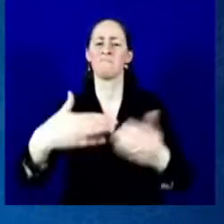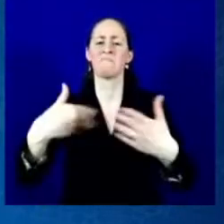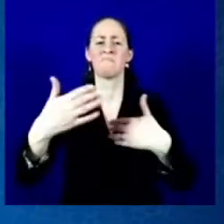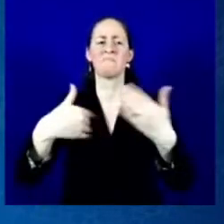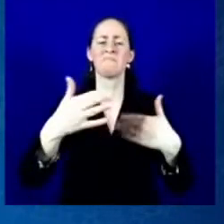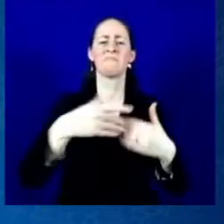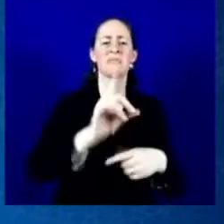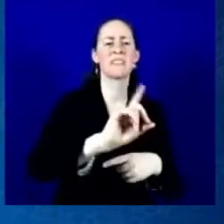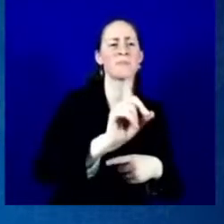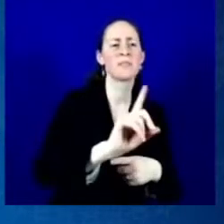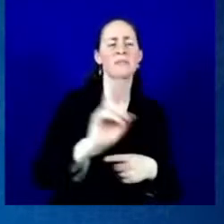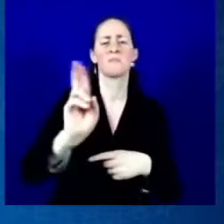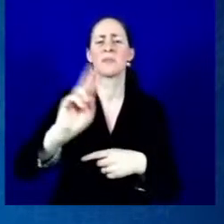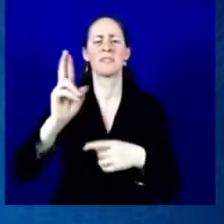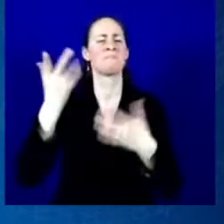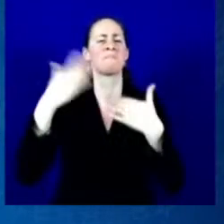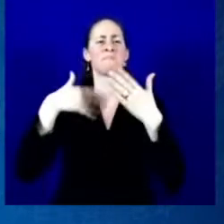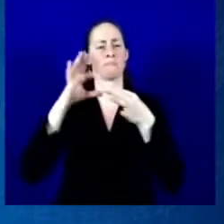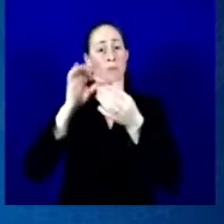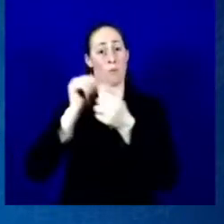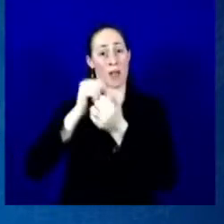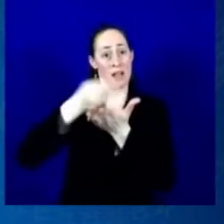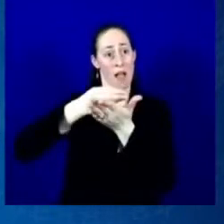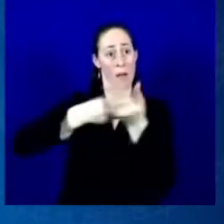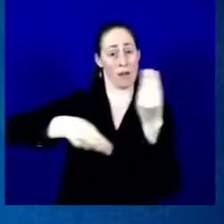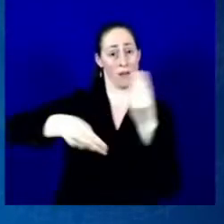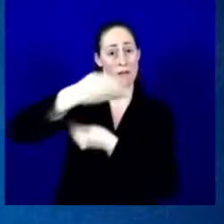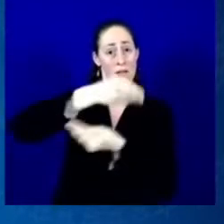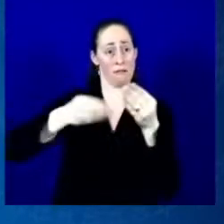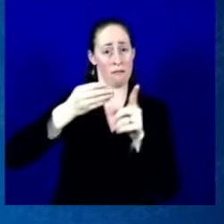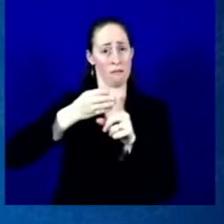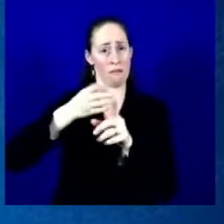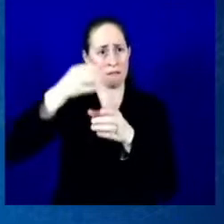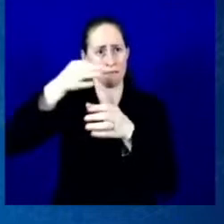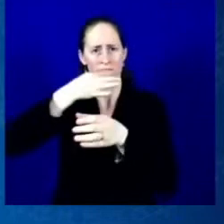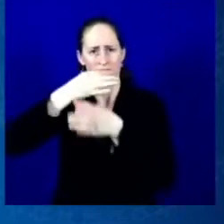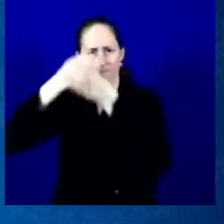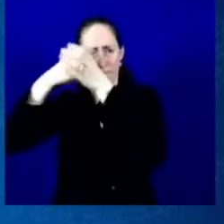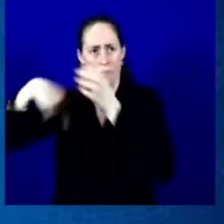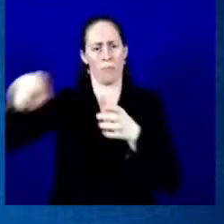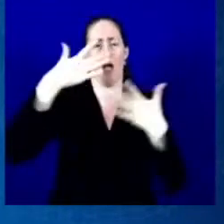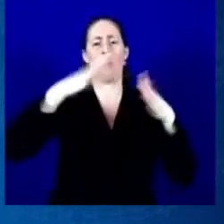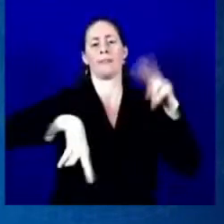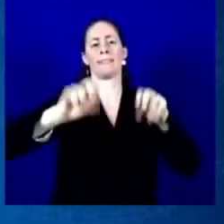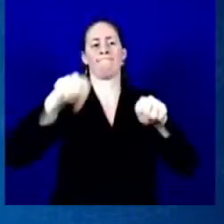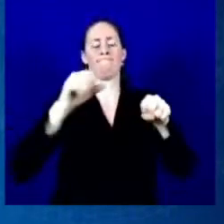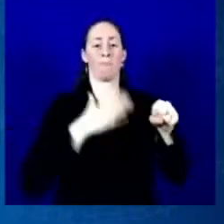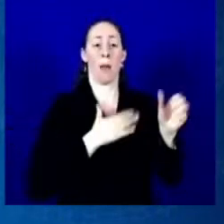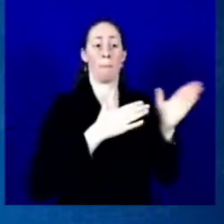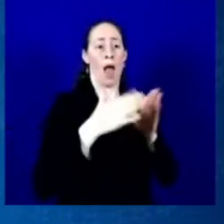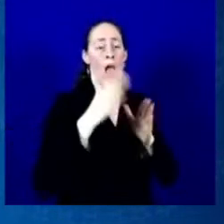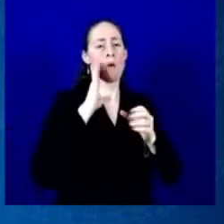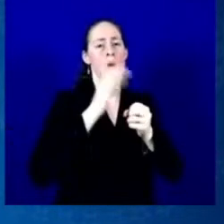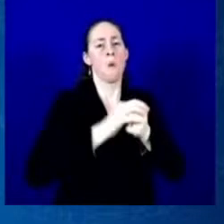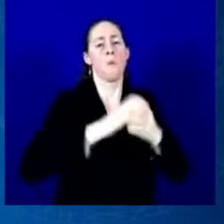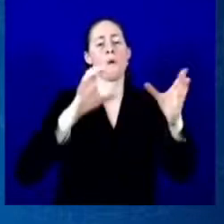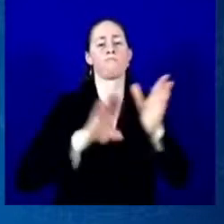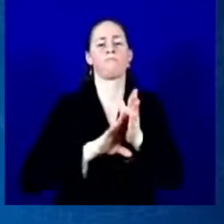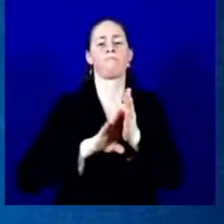create millions of jobs and generate historic economic growth. These are among the highest values investments we can make as a